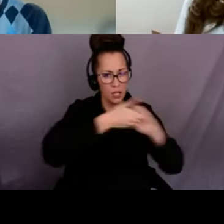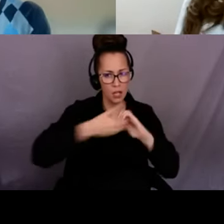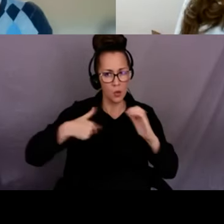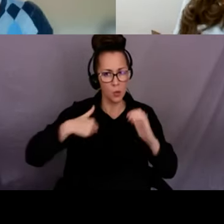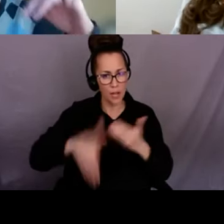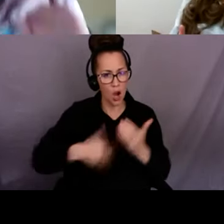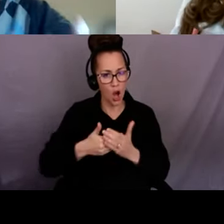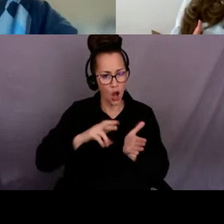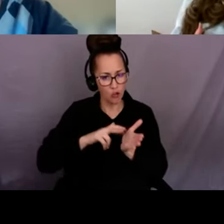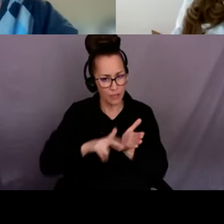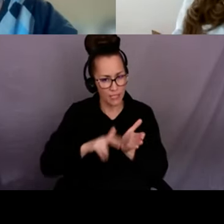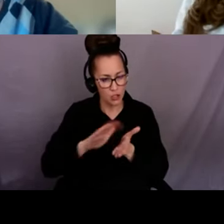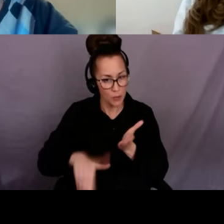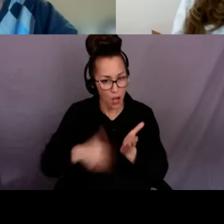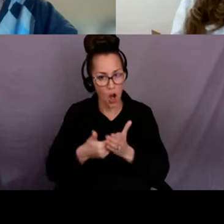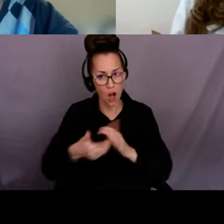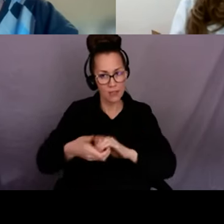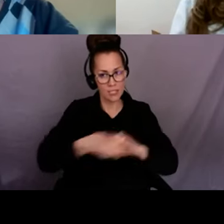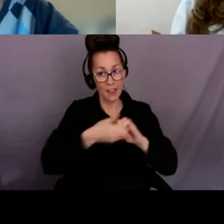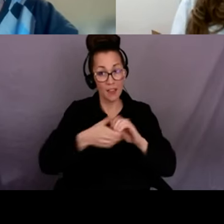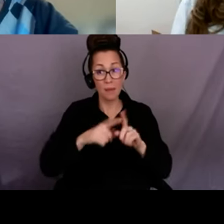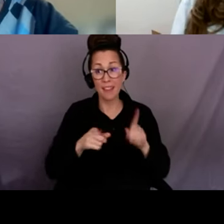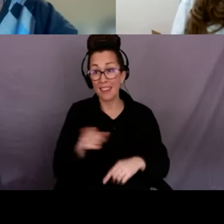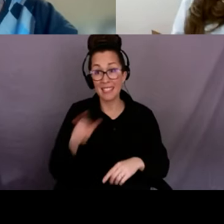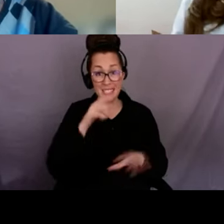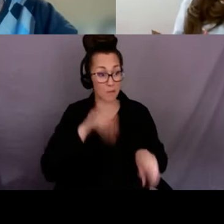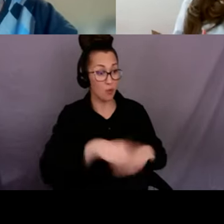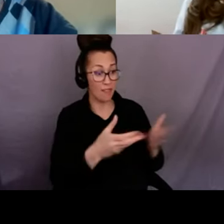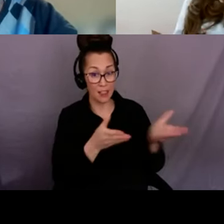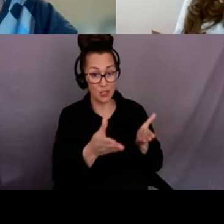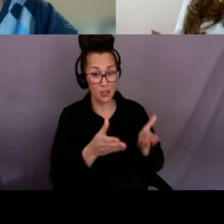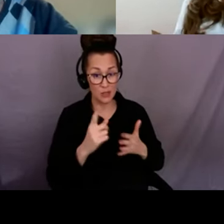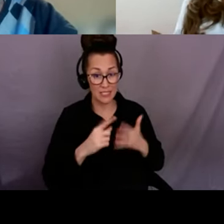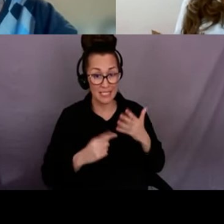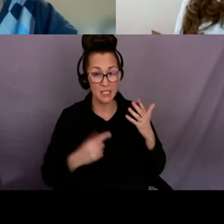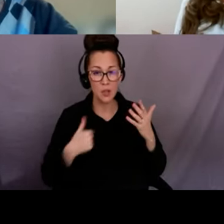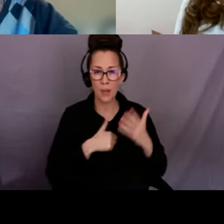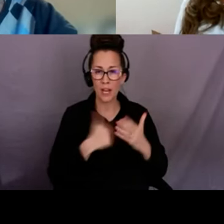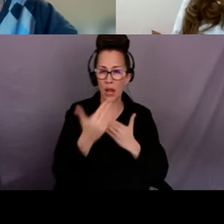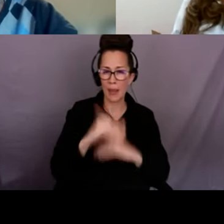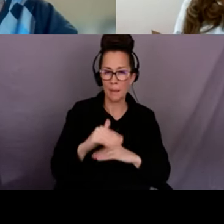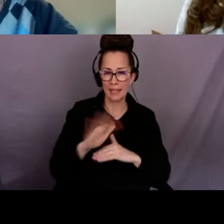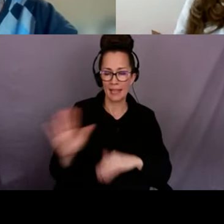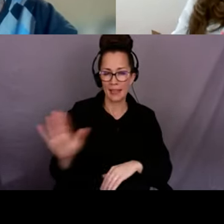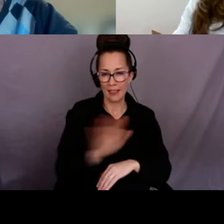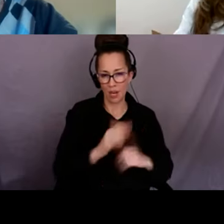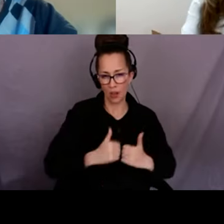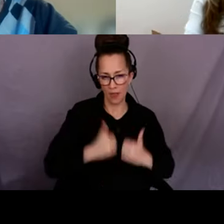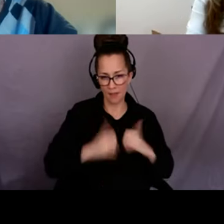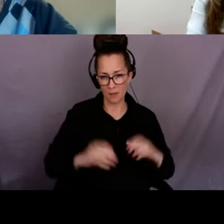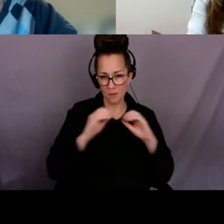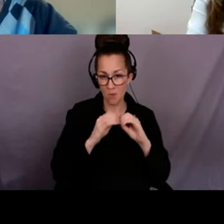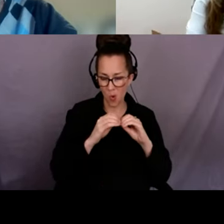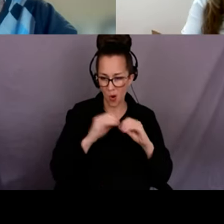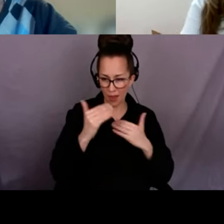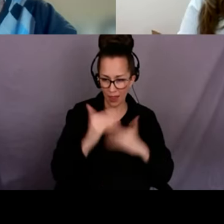do our research. But by not providing these services, we are limiting their lives even more, which is then causing people